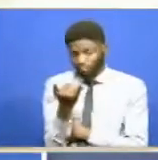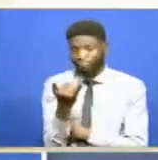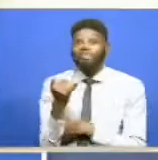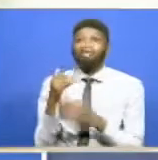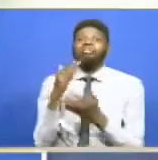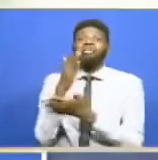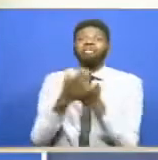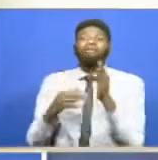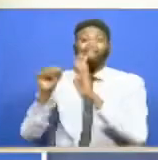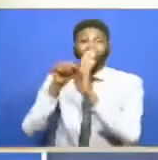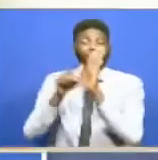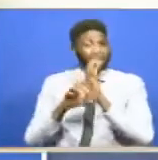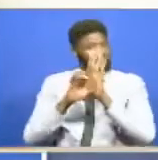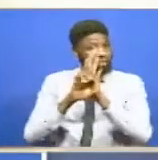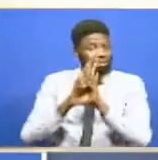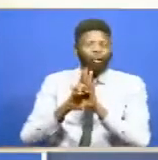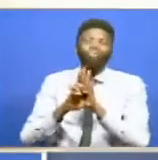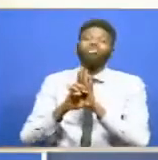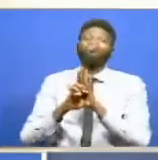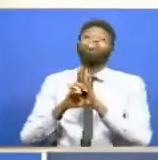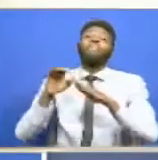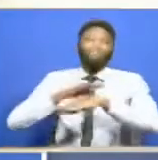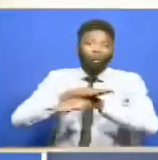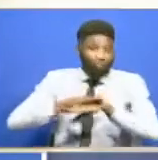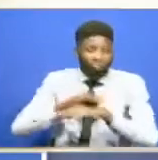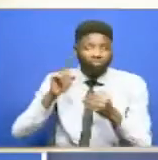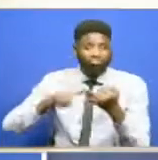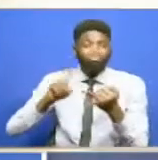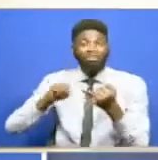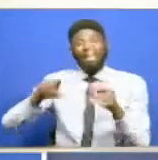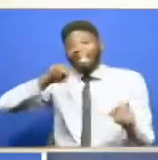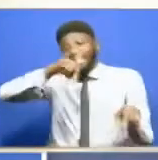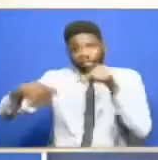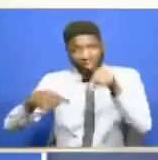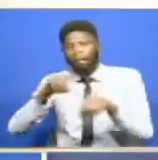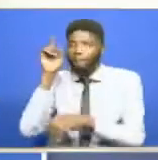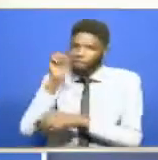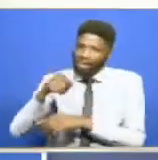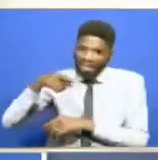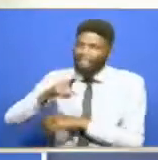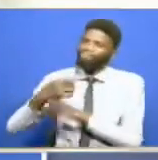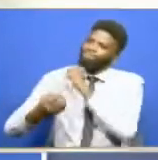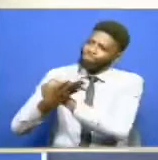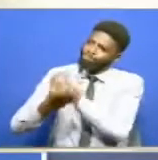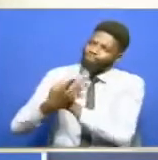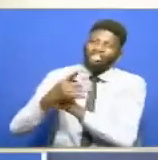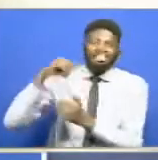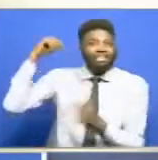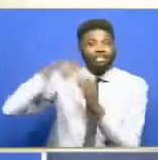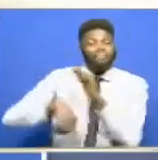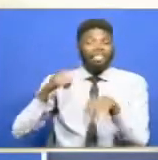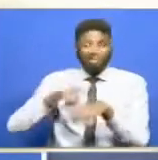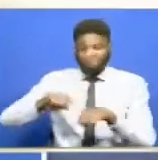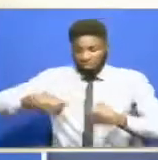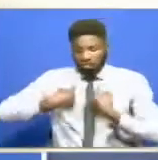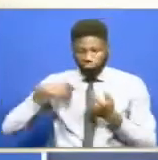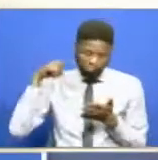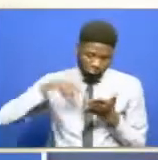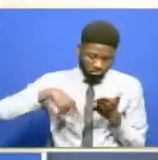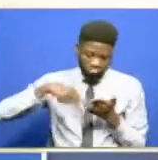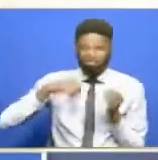some subjects like biology or chemistry or something, you need to be explained more. So reading to yourself is really